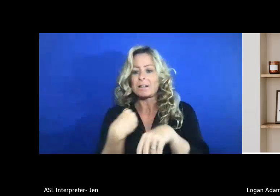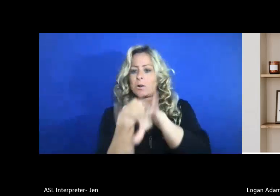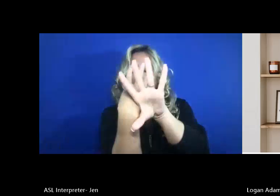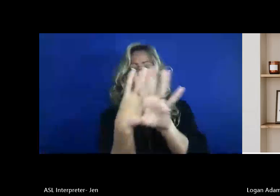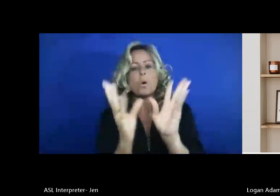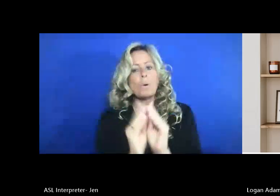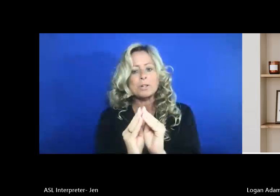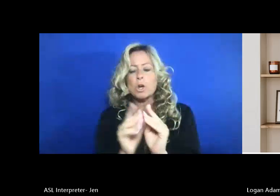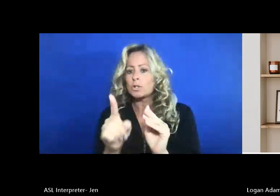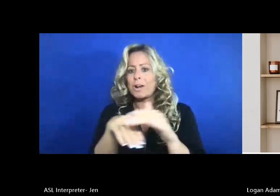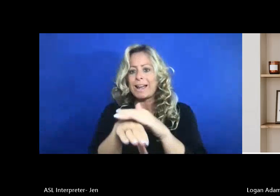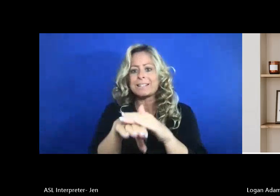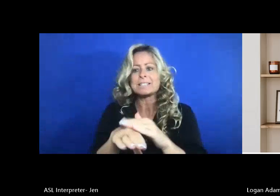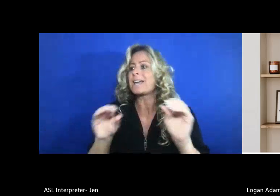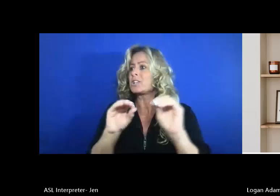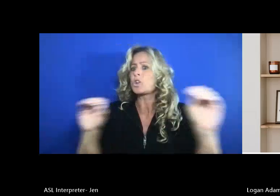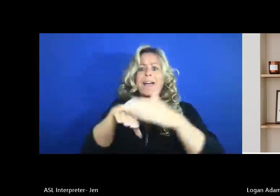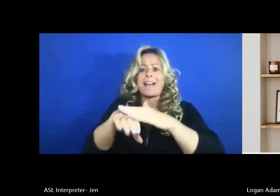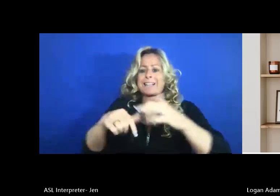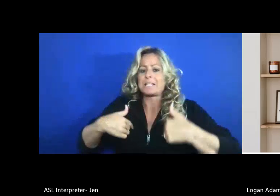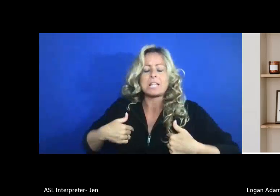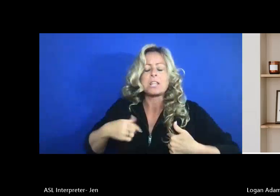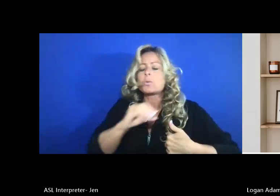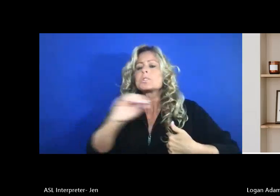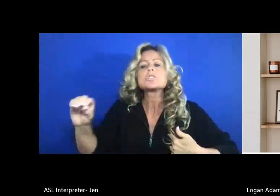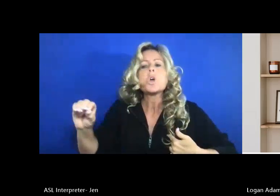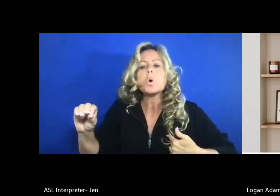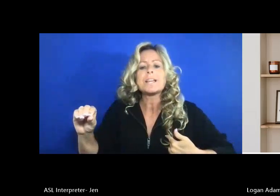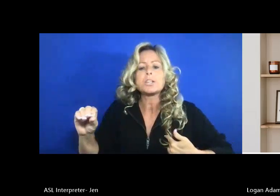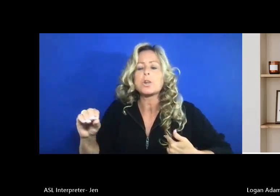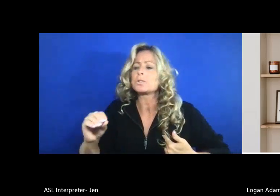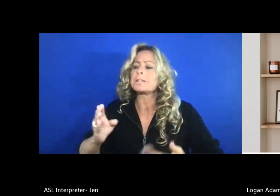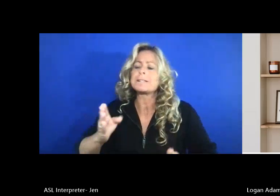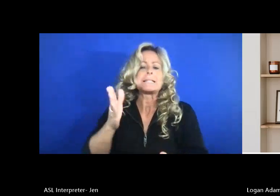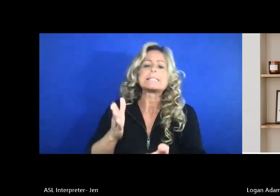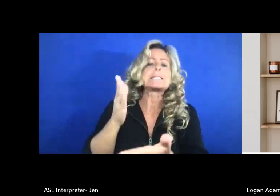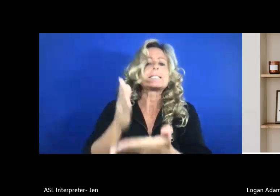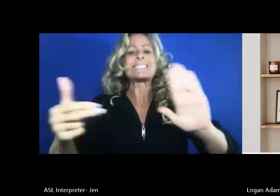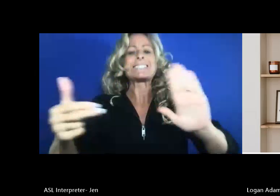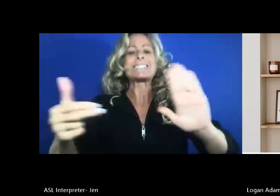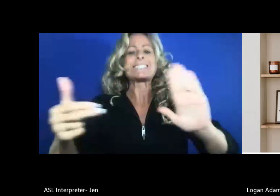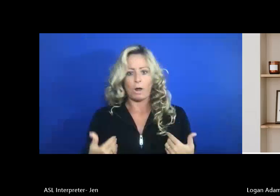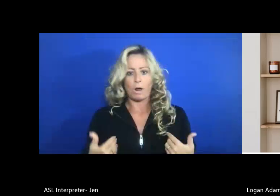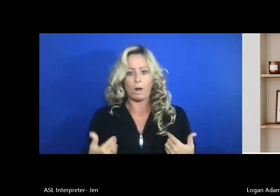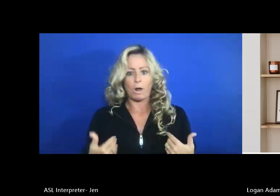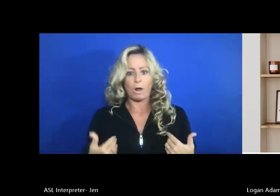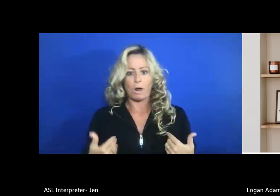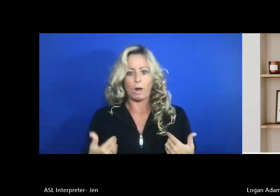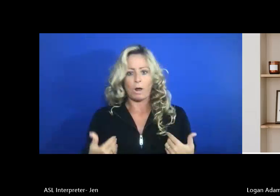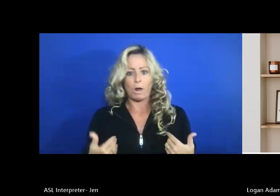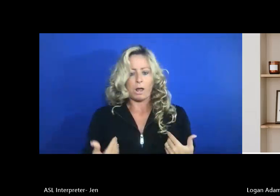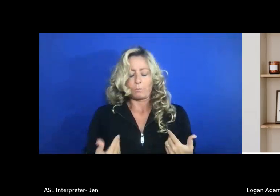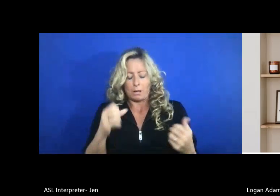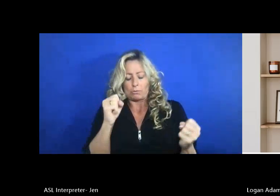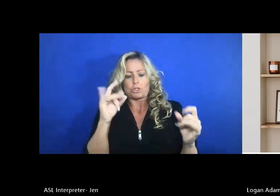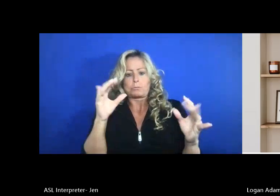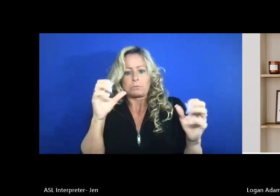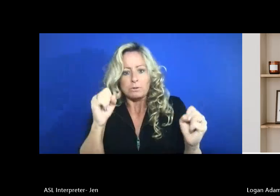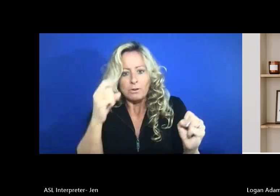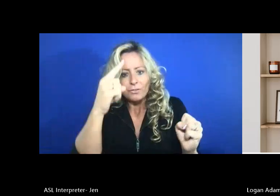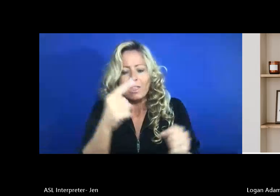and information like this, I didn't have access to it. There were no campaigns to end stigma. And so it surprised me